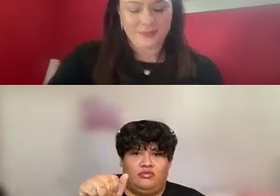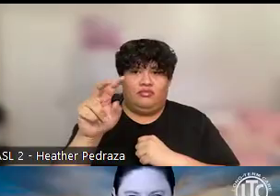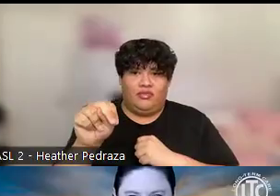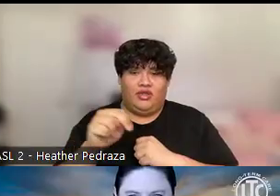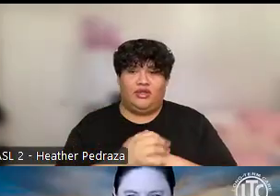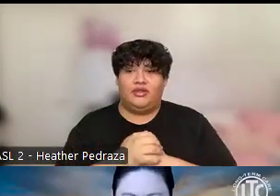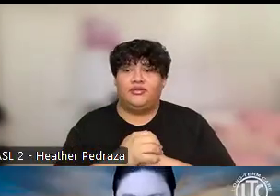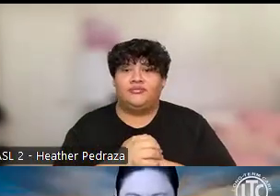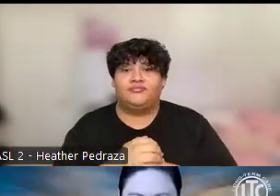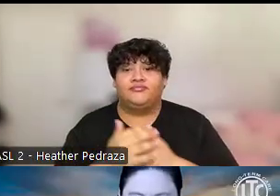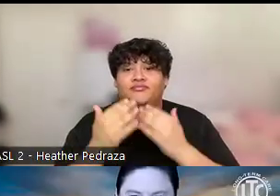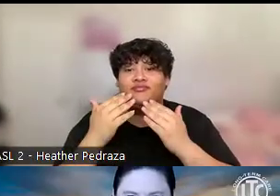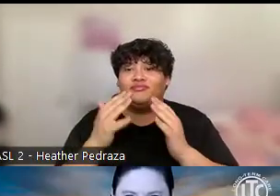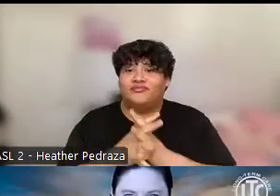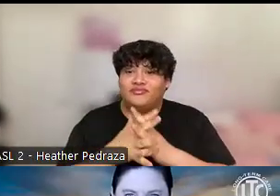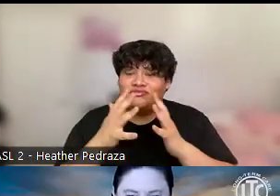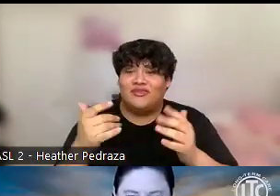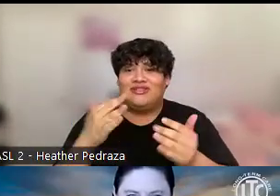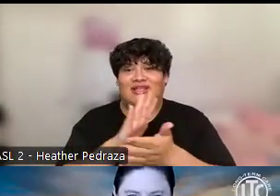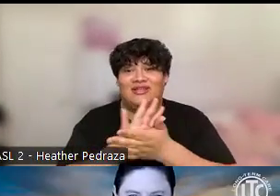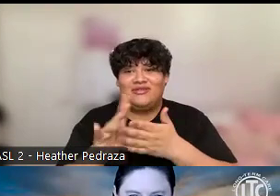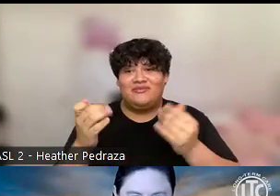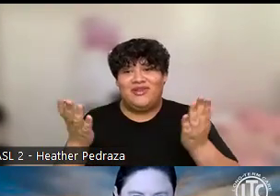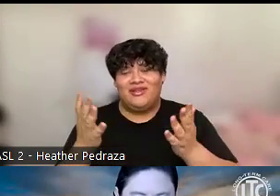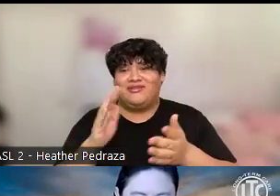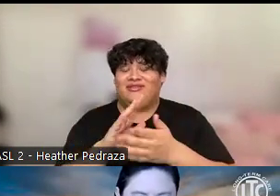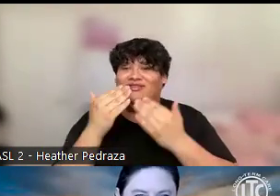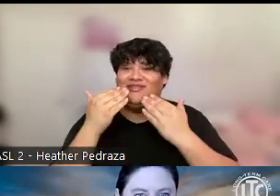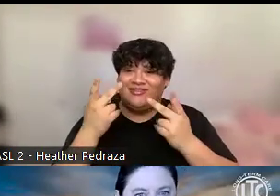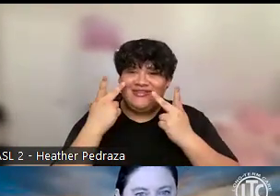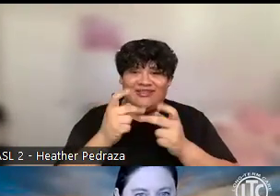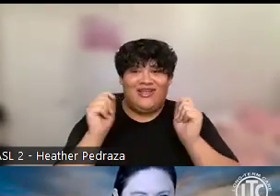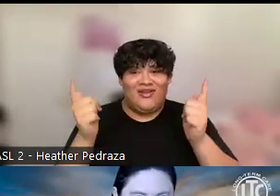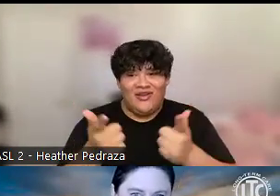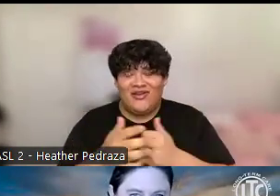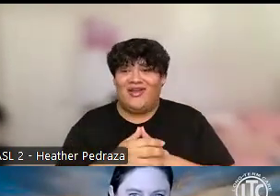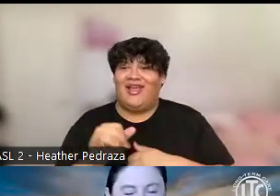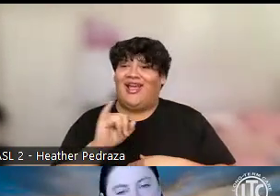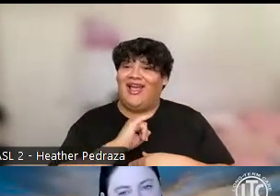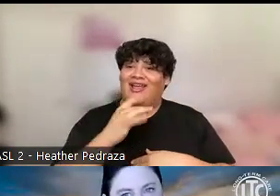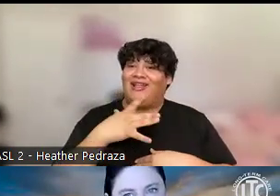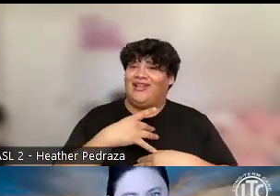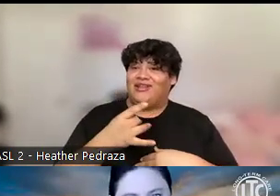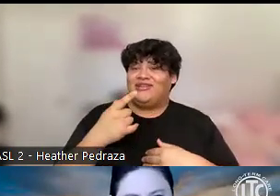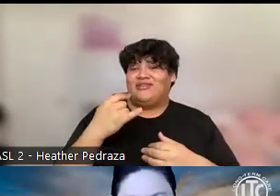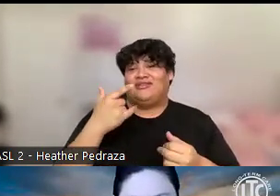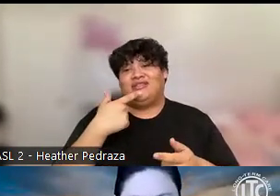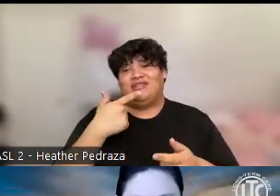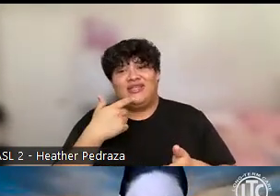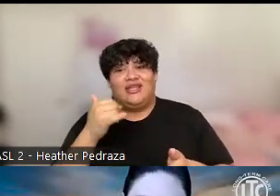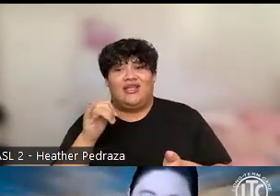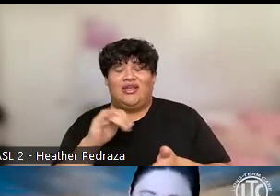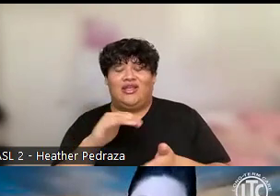Awesome. Thank you so much, Bertha. It's so nice to be here. Great to see everyone. I would like to take the opportunity today